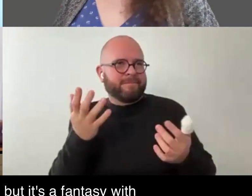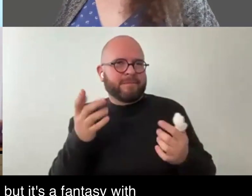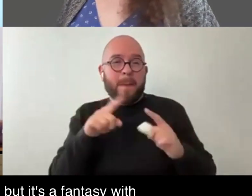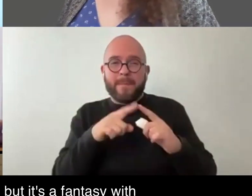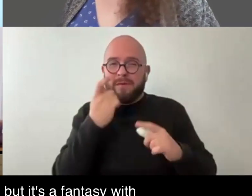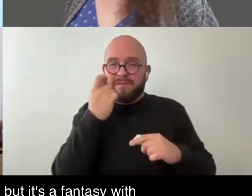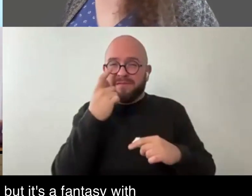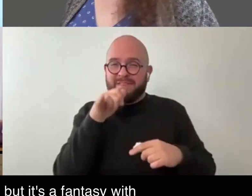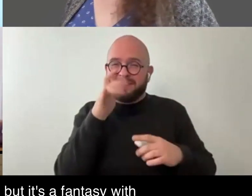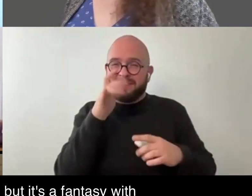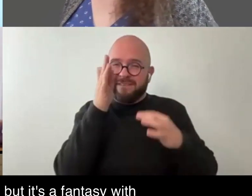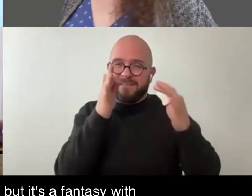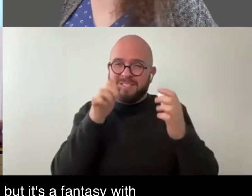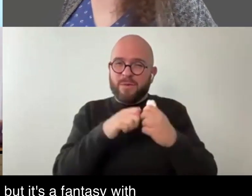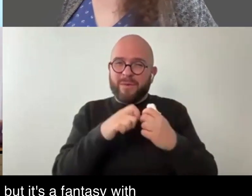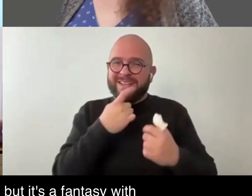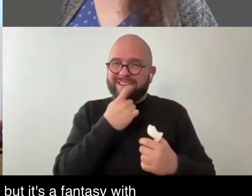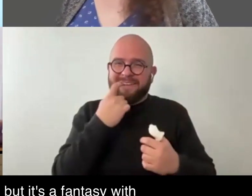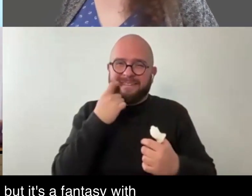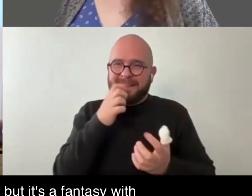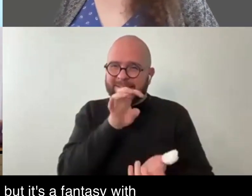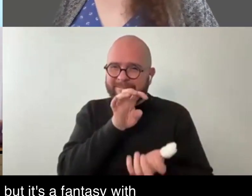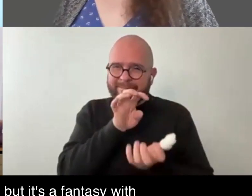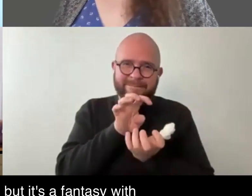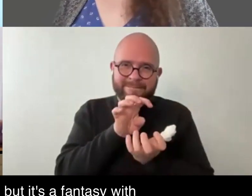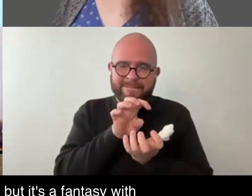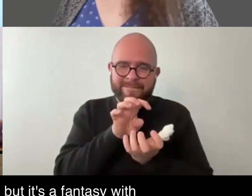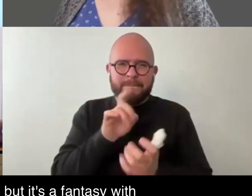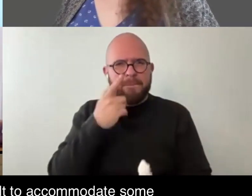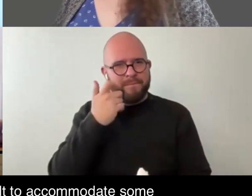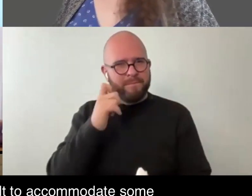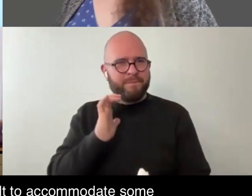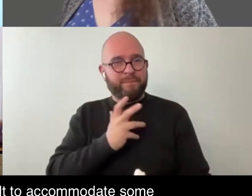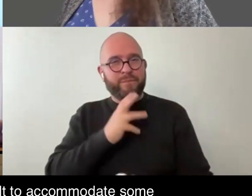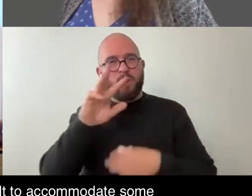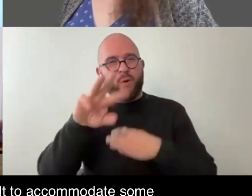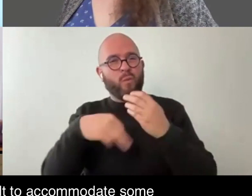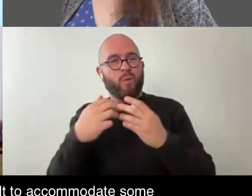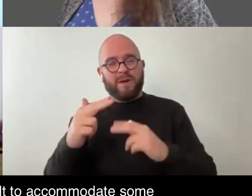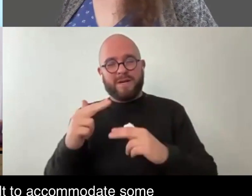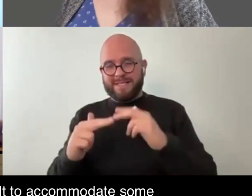right? Because our world is built in a way that